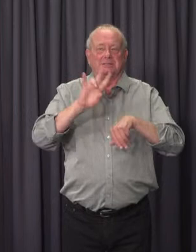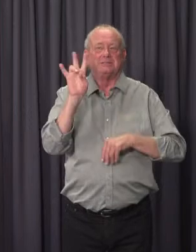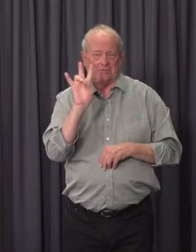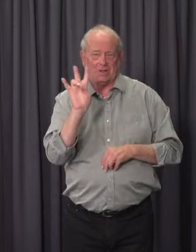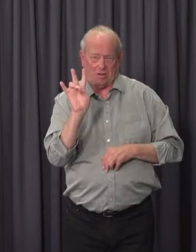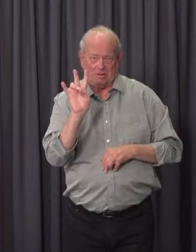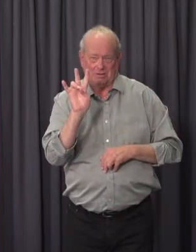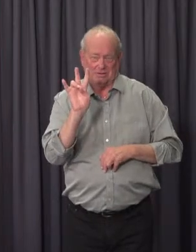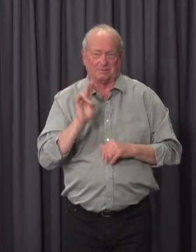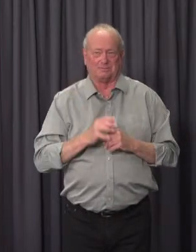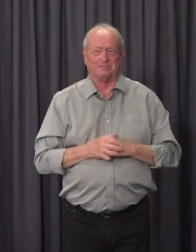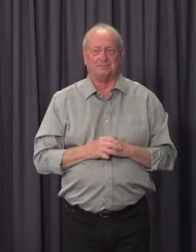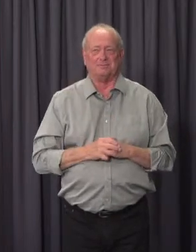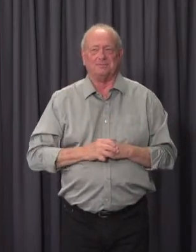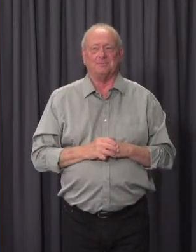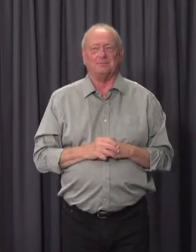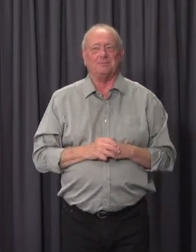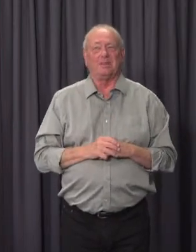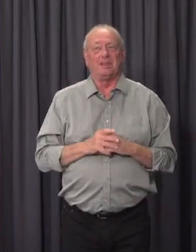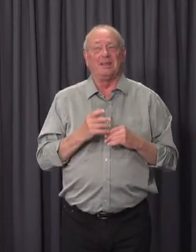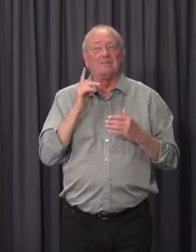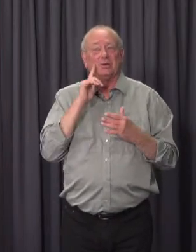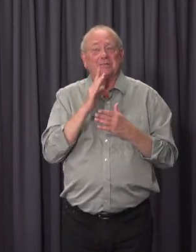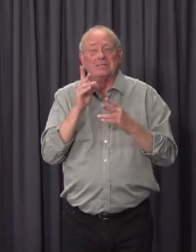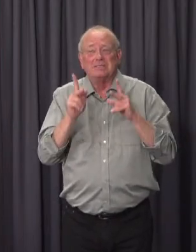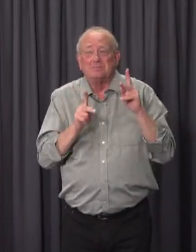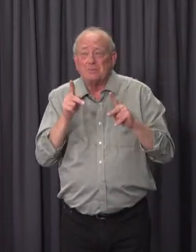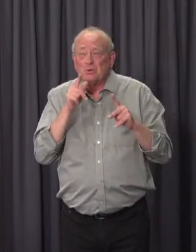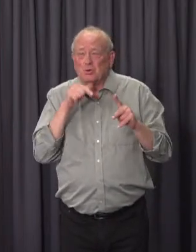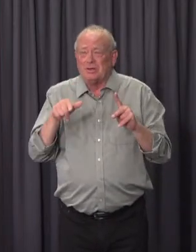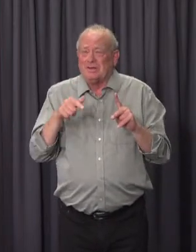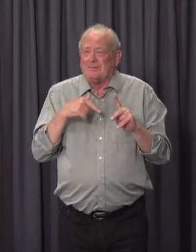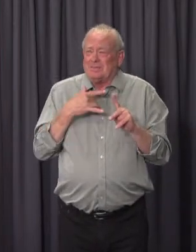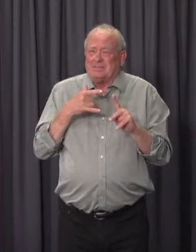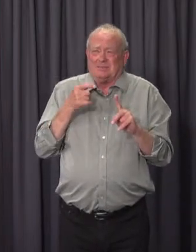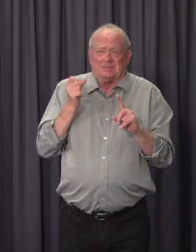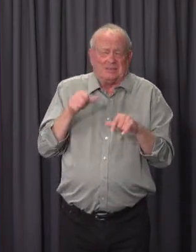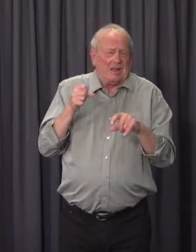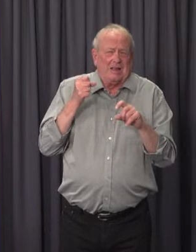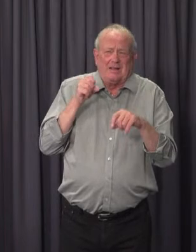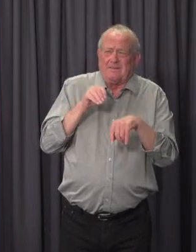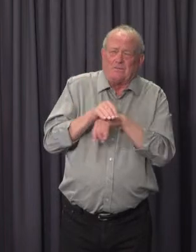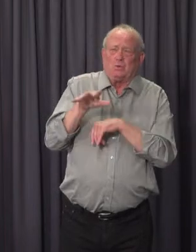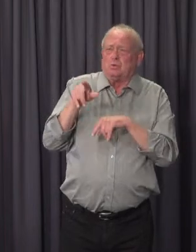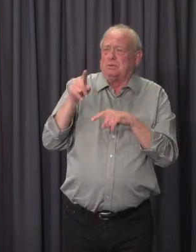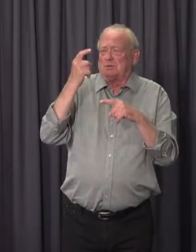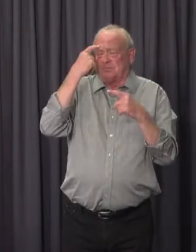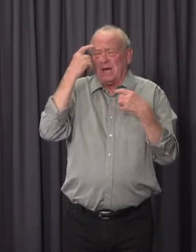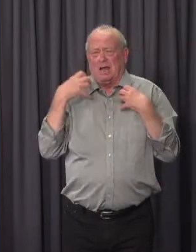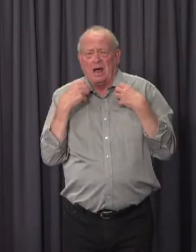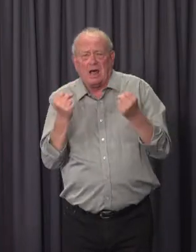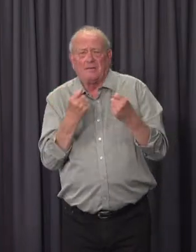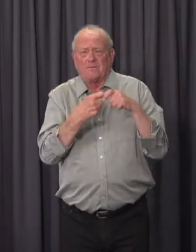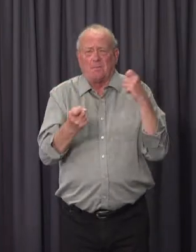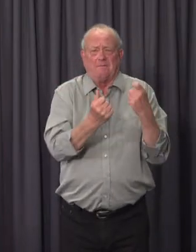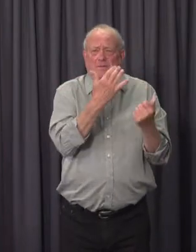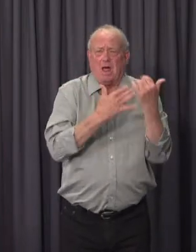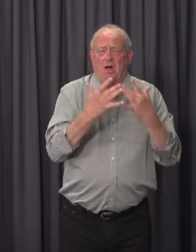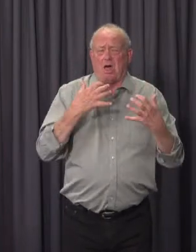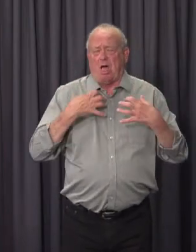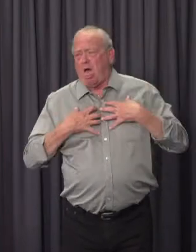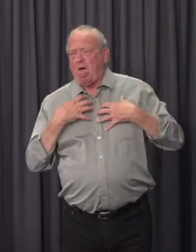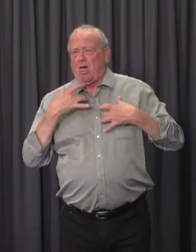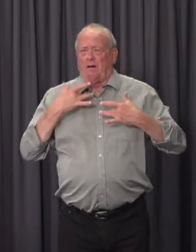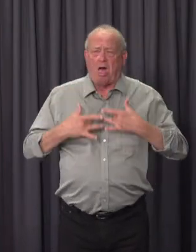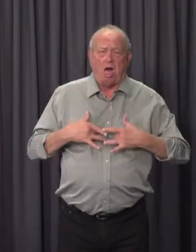health resources are also available for people impacted by the fires. These emergencies are extremely challenging, and there is help available